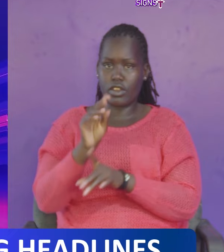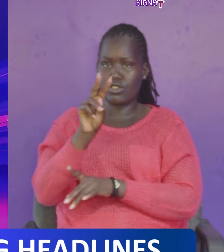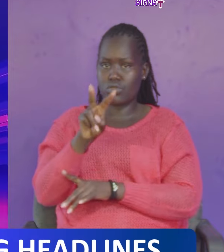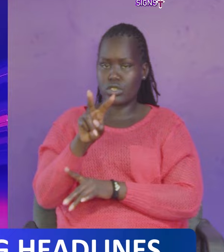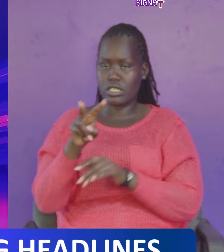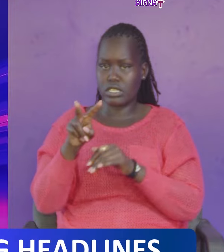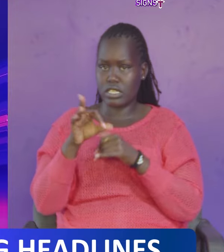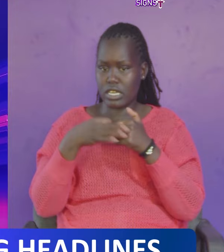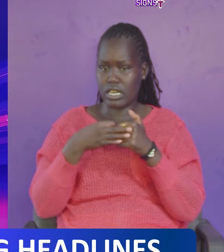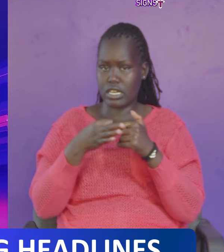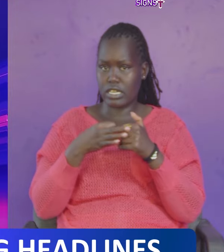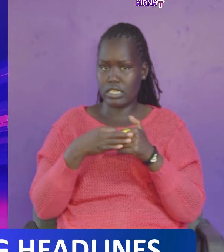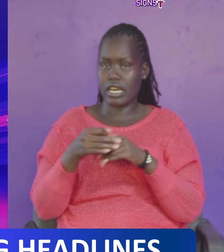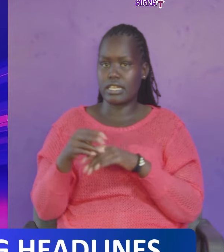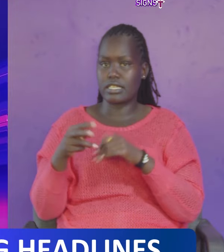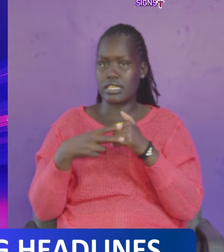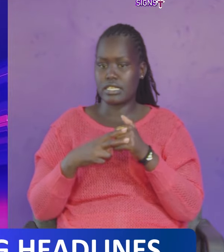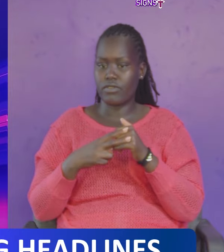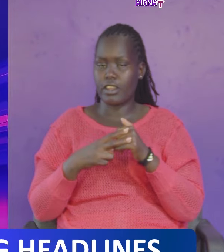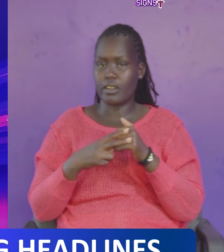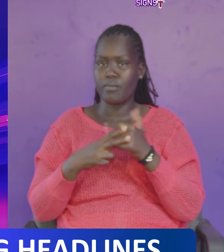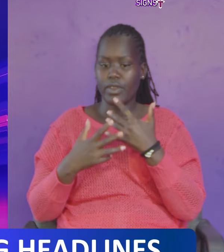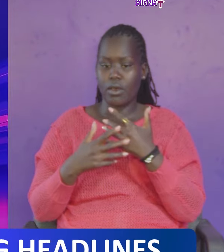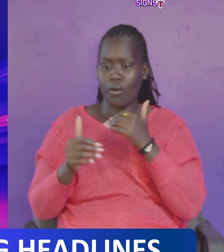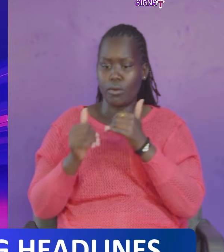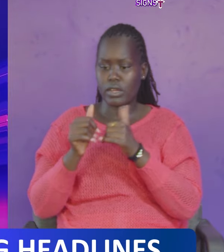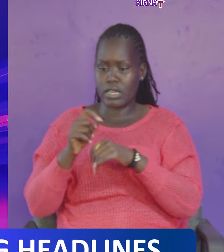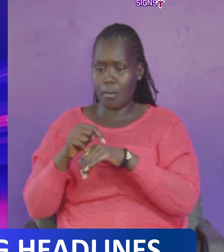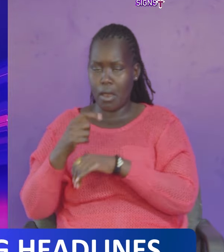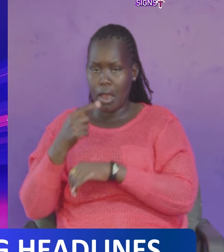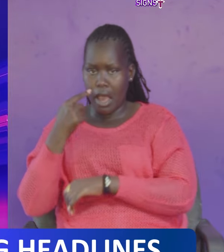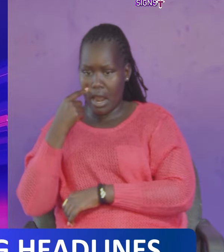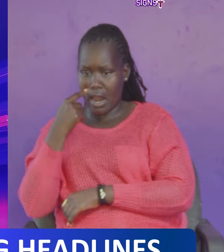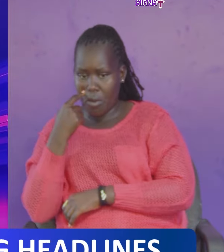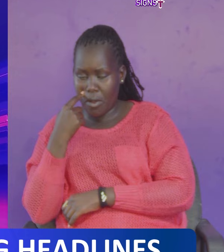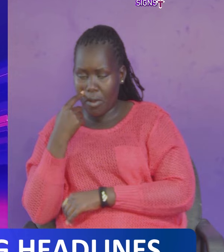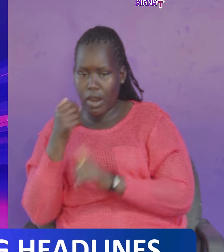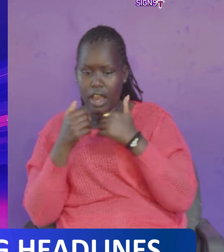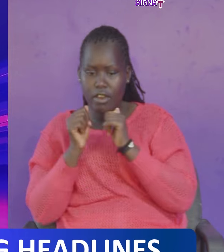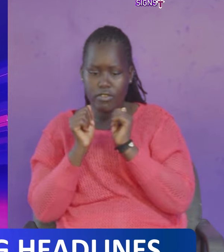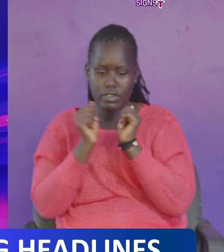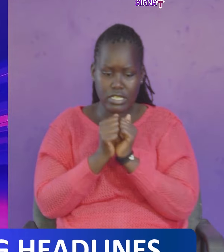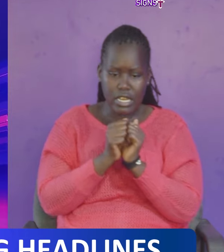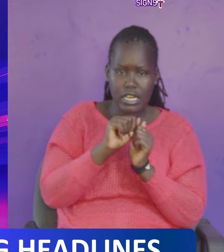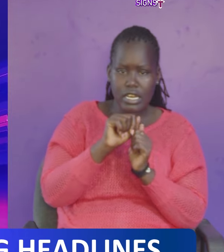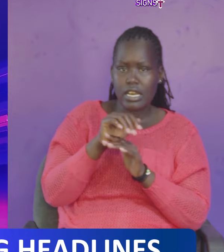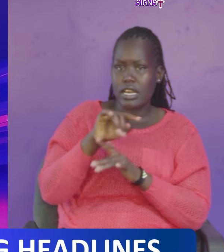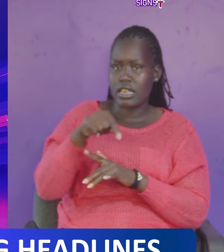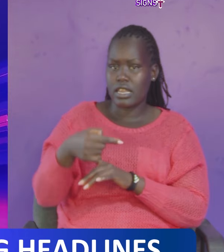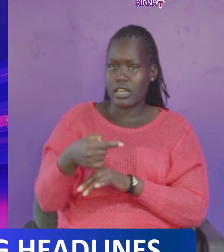7:24 p.m. Hours after he was last seen. His device transferred 10,000 to Felix